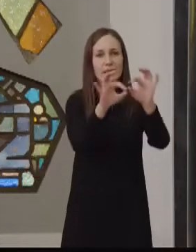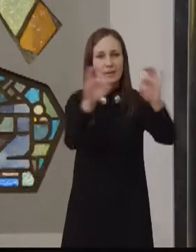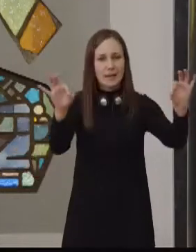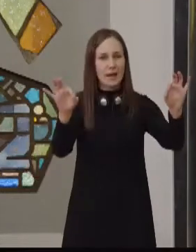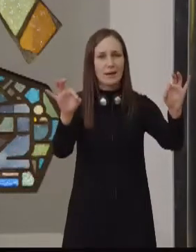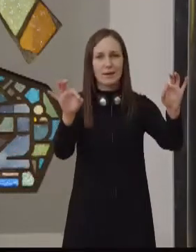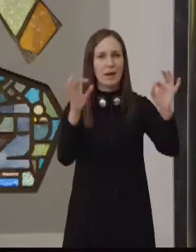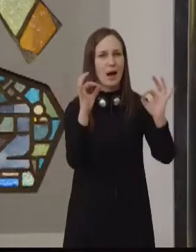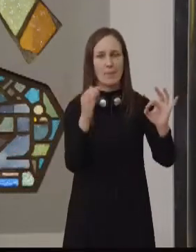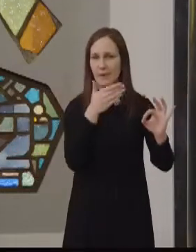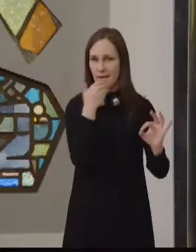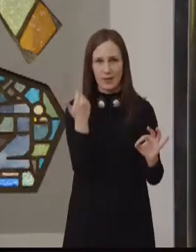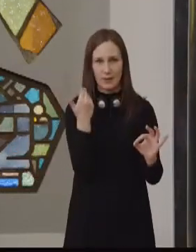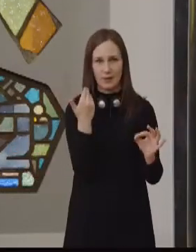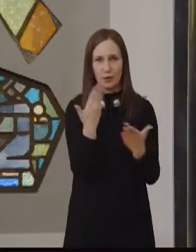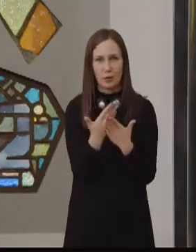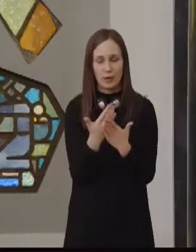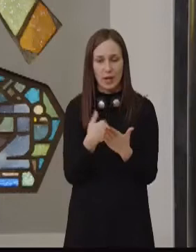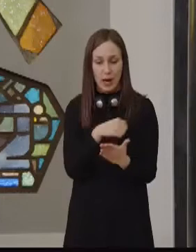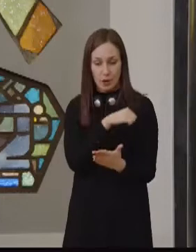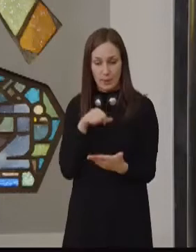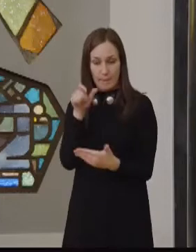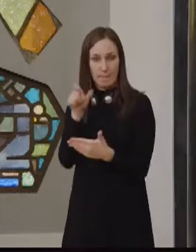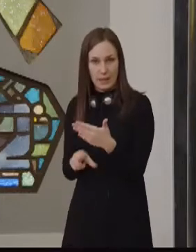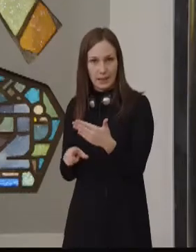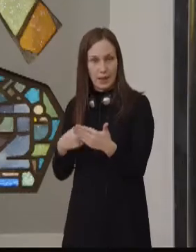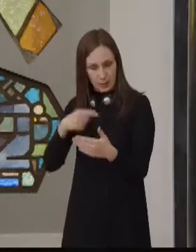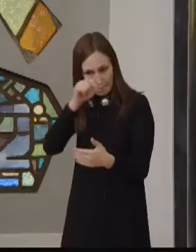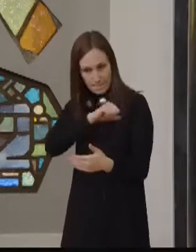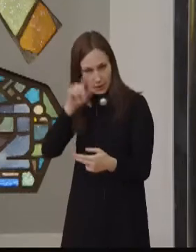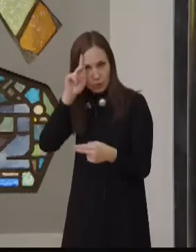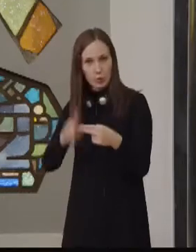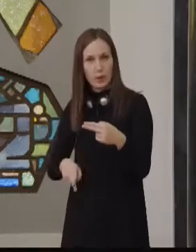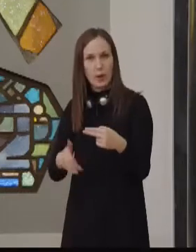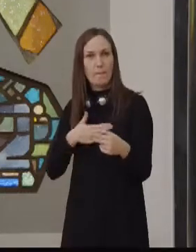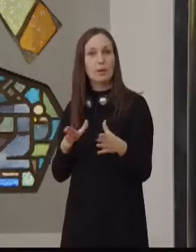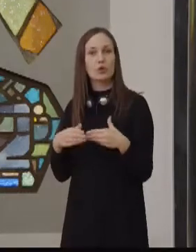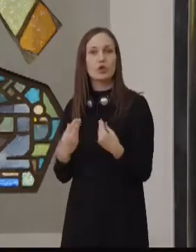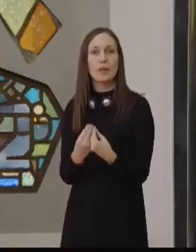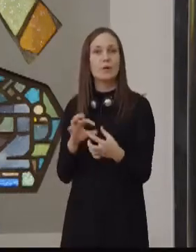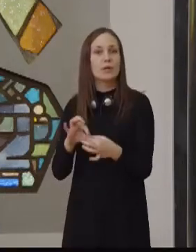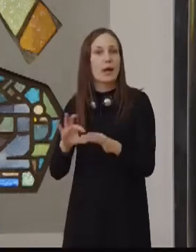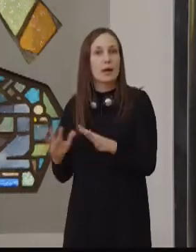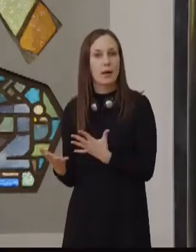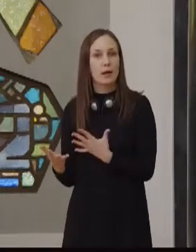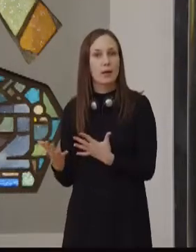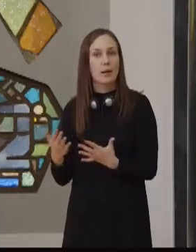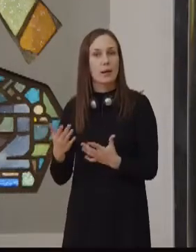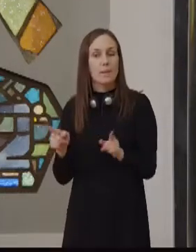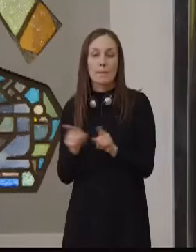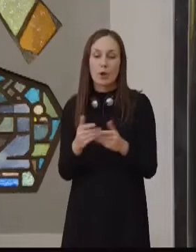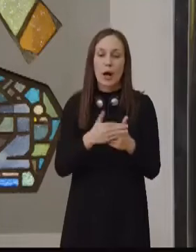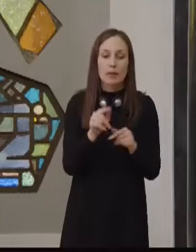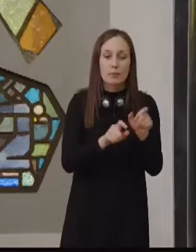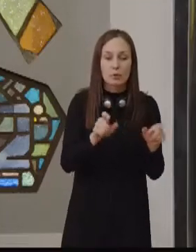big, and we cannot have one definition for that, because as a citizen, I can take my decision